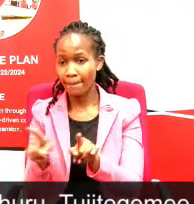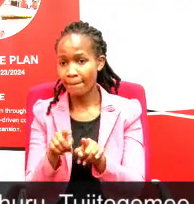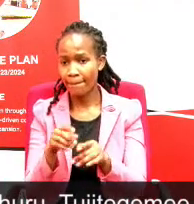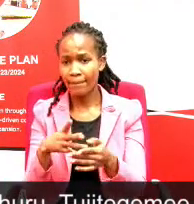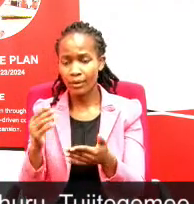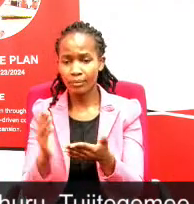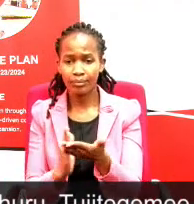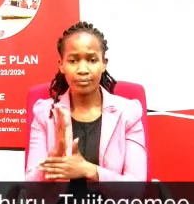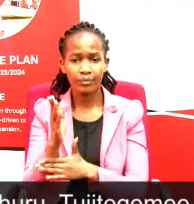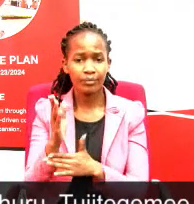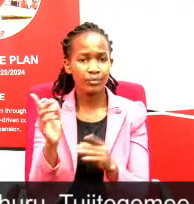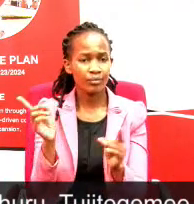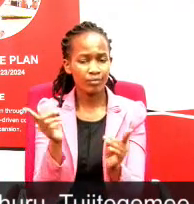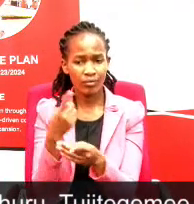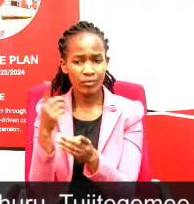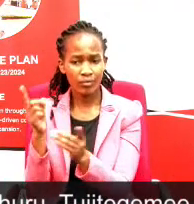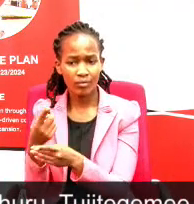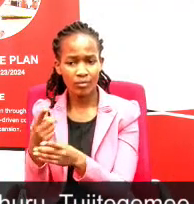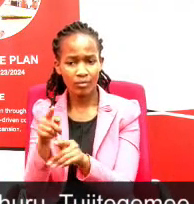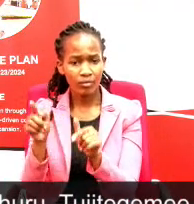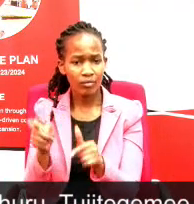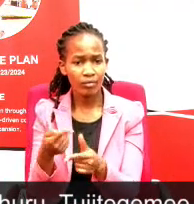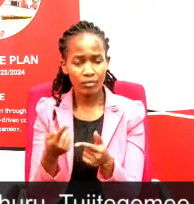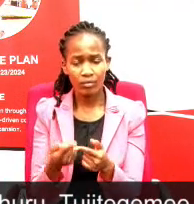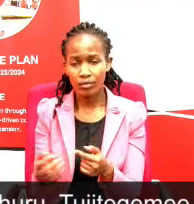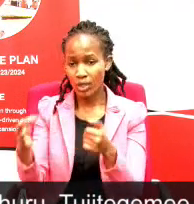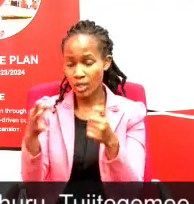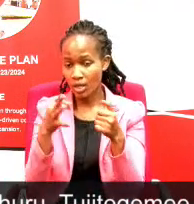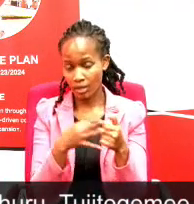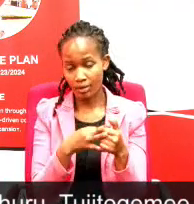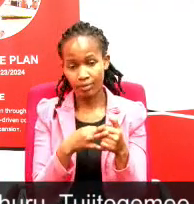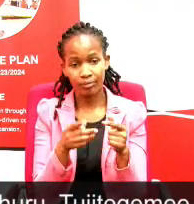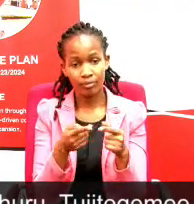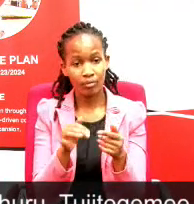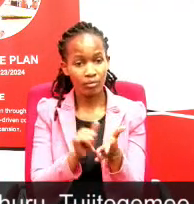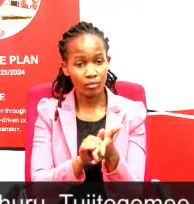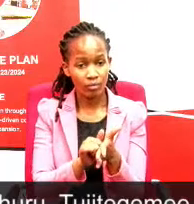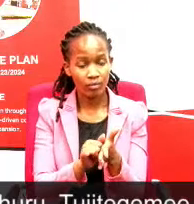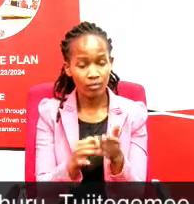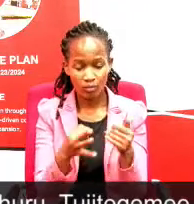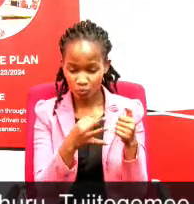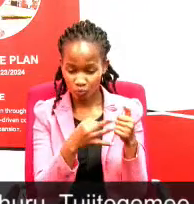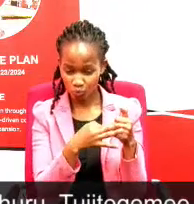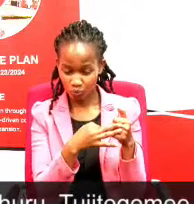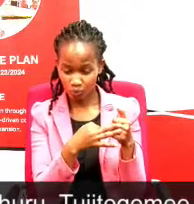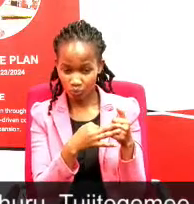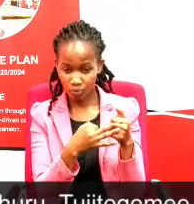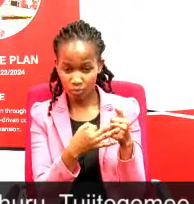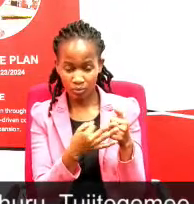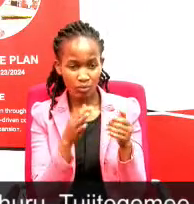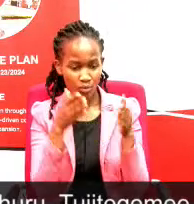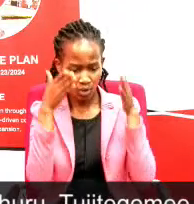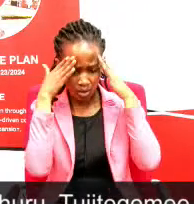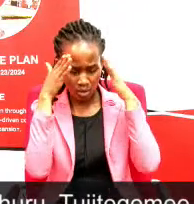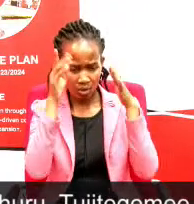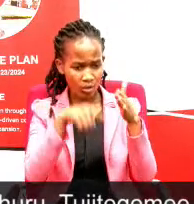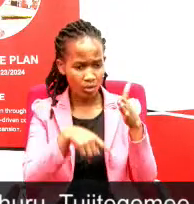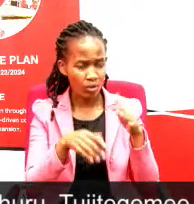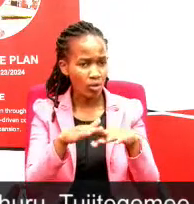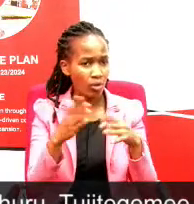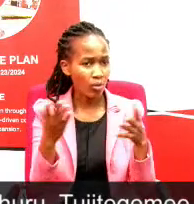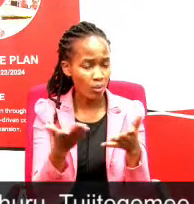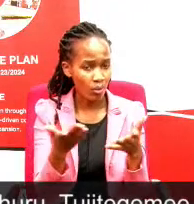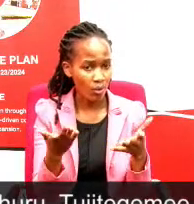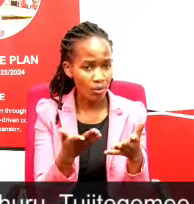gone through 7 cycles, and now we are moving to the 8th cycle. And in this 8th cycle, the focus is